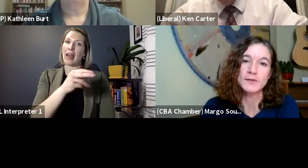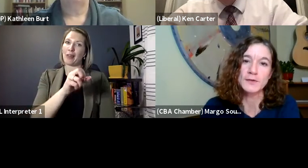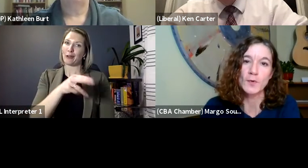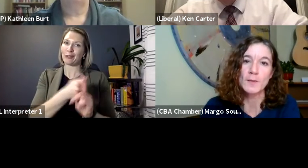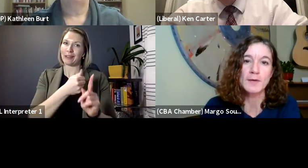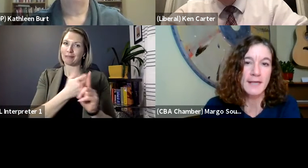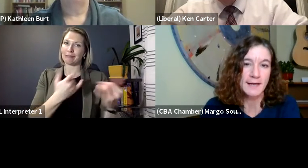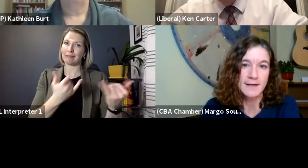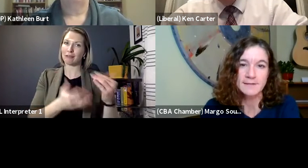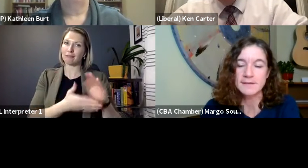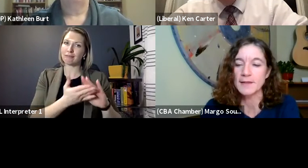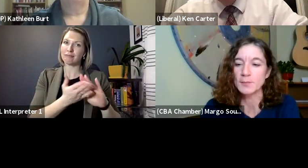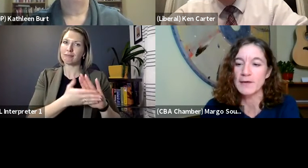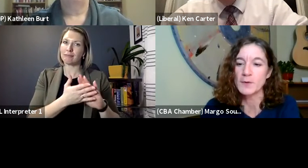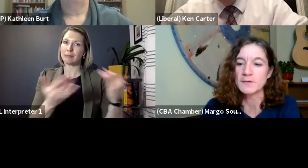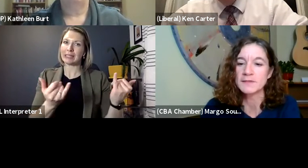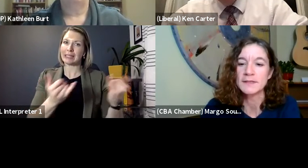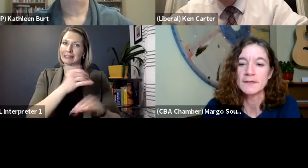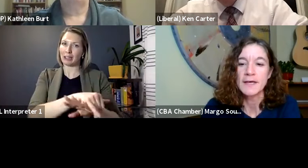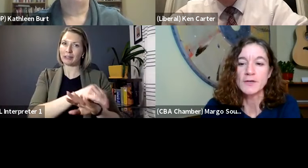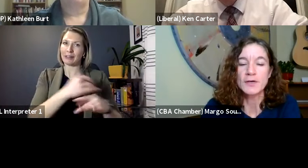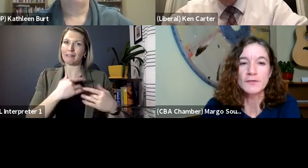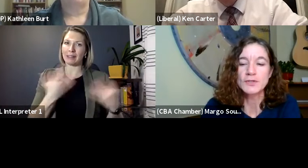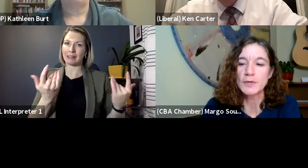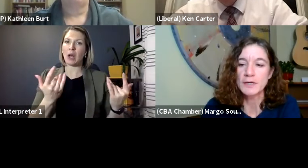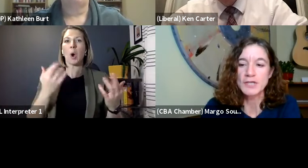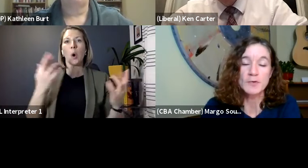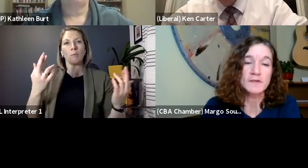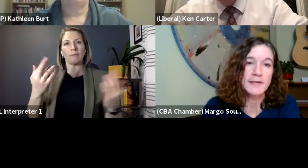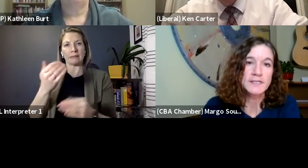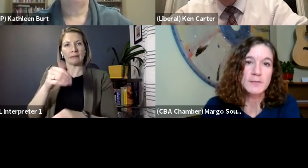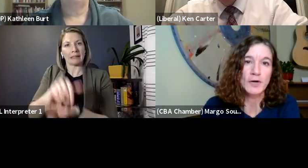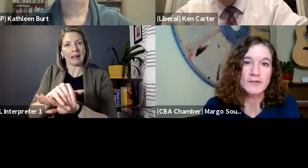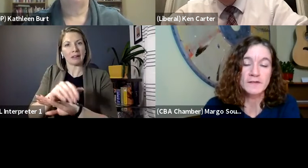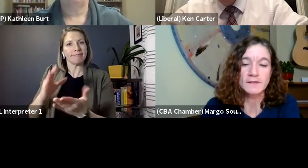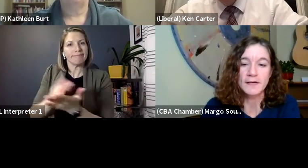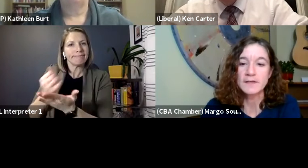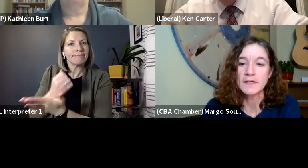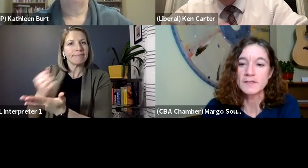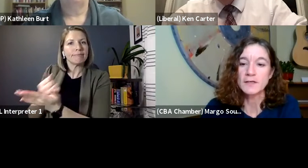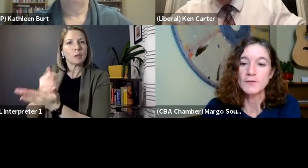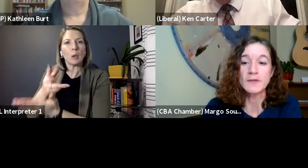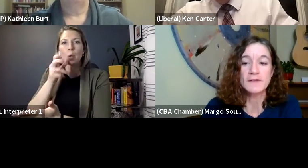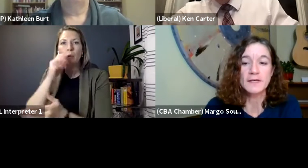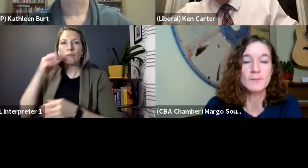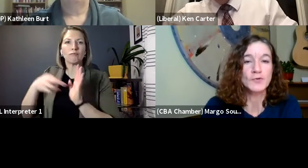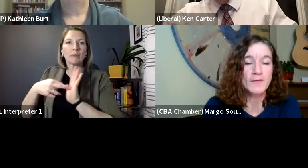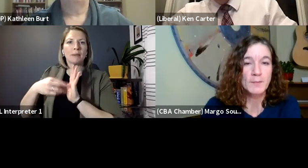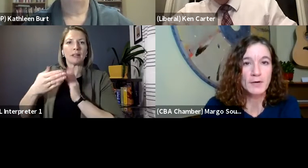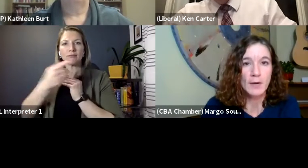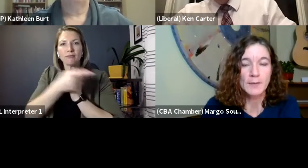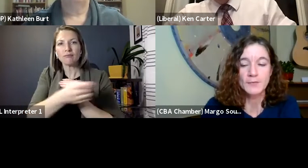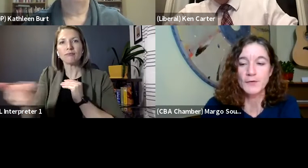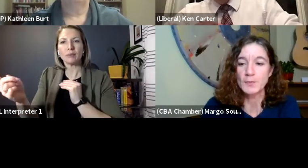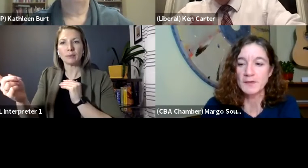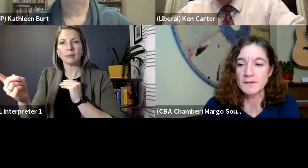allows you to learn more about the candidates and their platforms. And you can also join our Chamber's Atlantic Impressions Insight to give you insight in driving